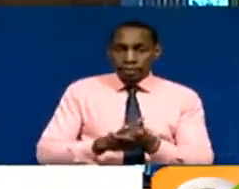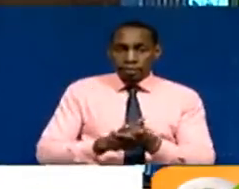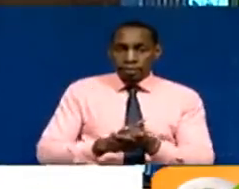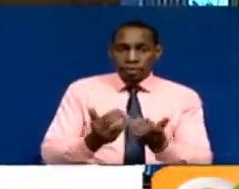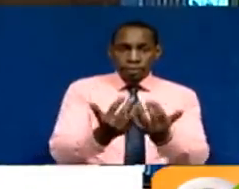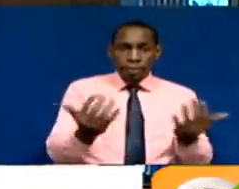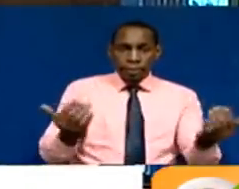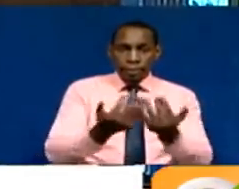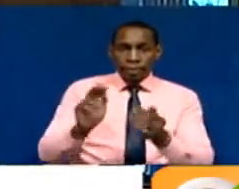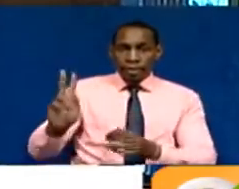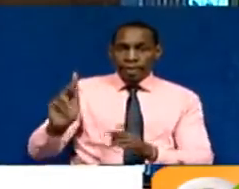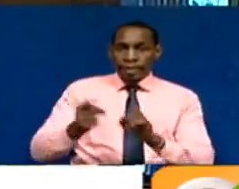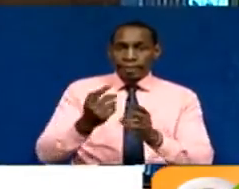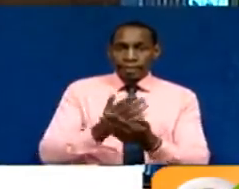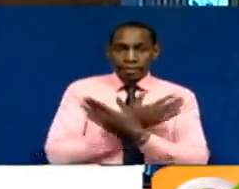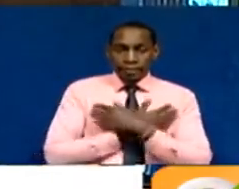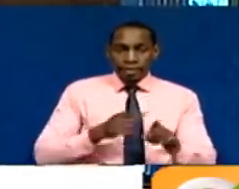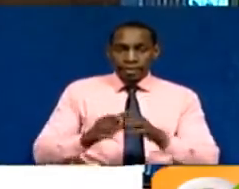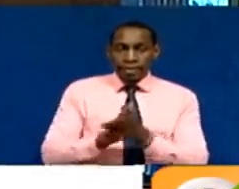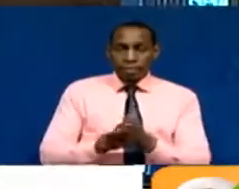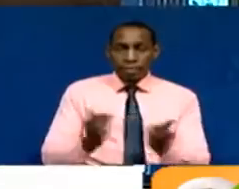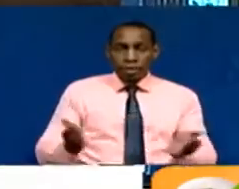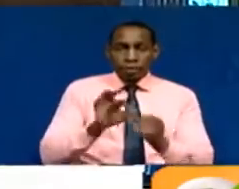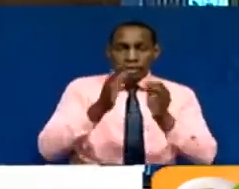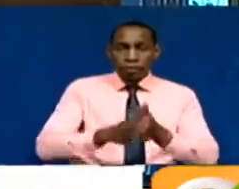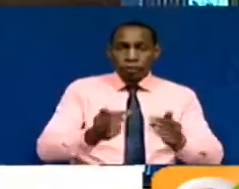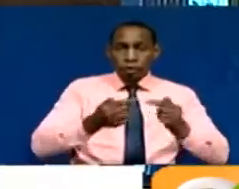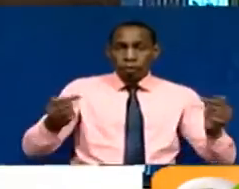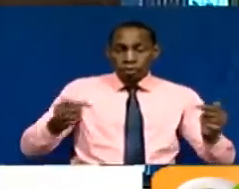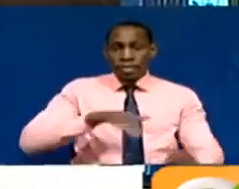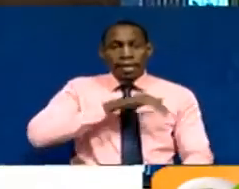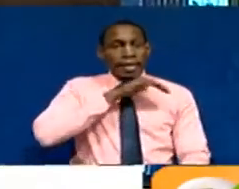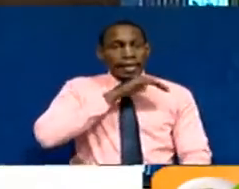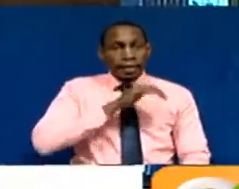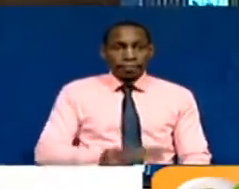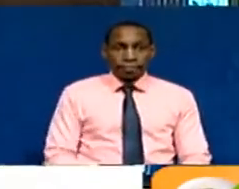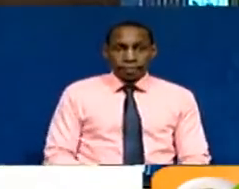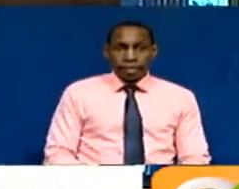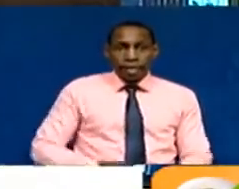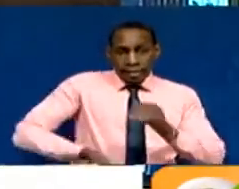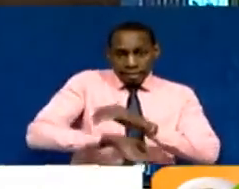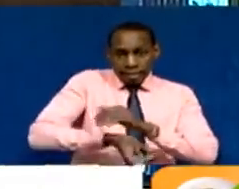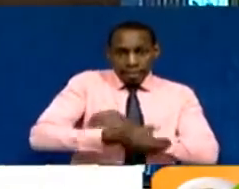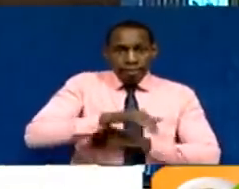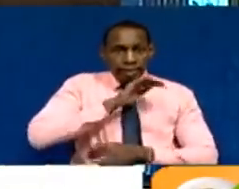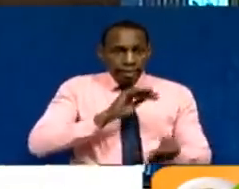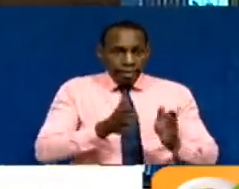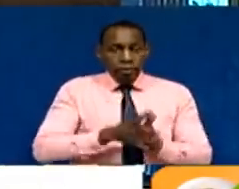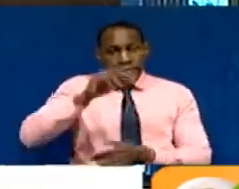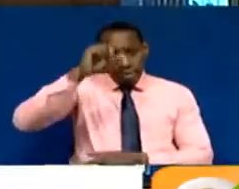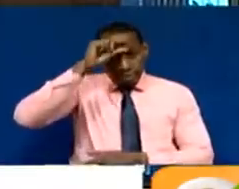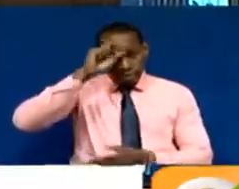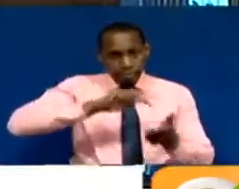to parade his Kenya Kwanza allies and to urge voters to reject ODM leader Raila Odinga, terming him as a